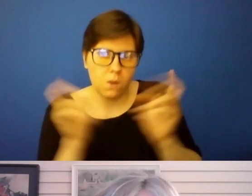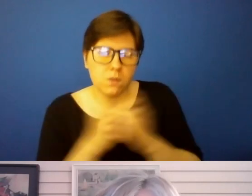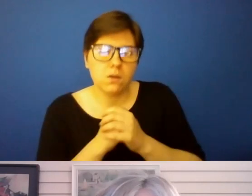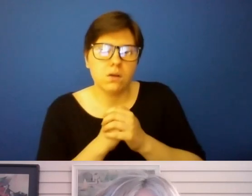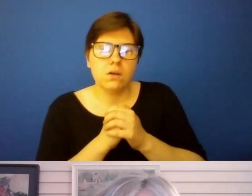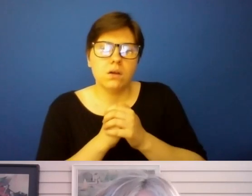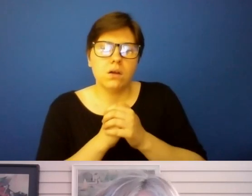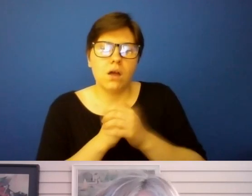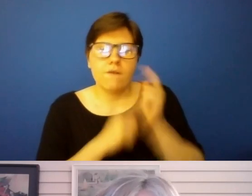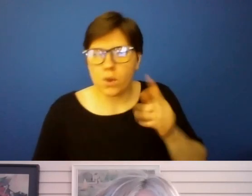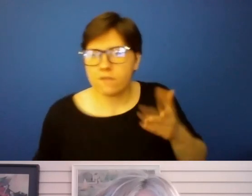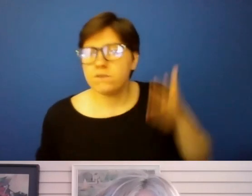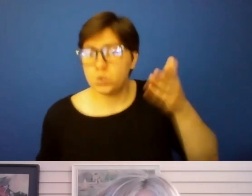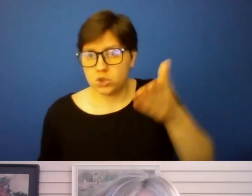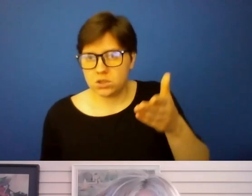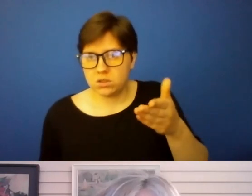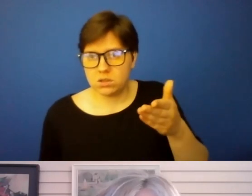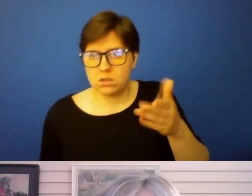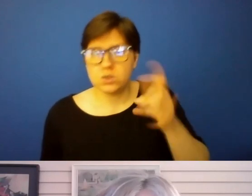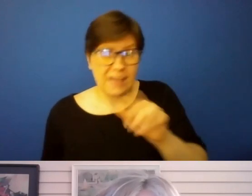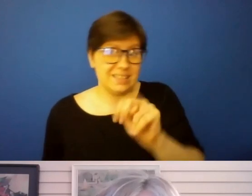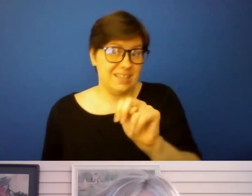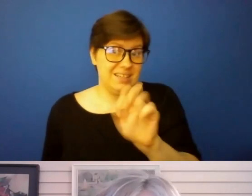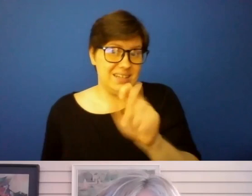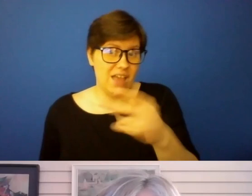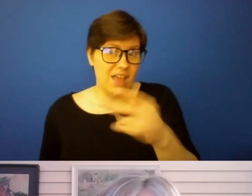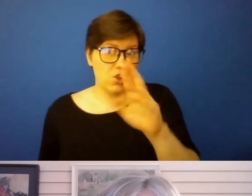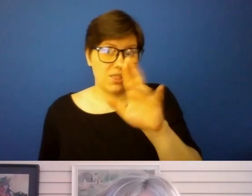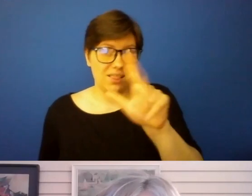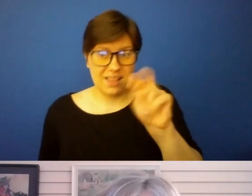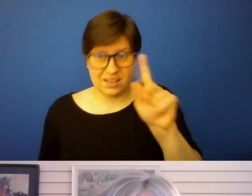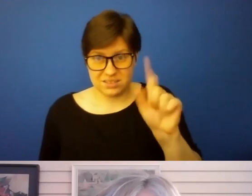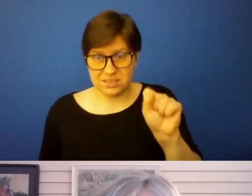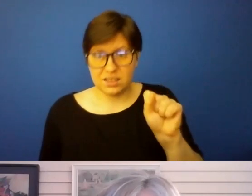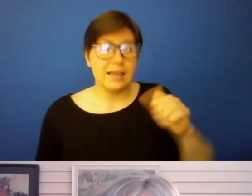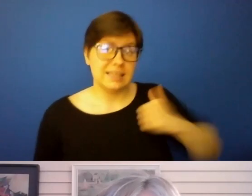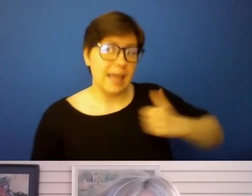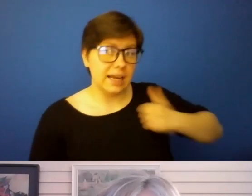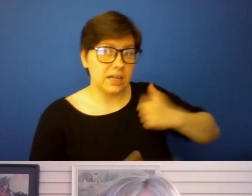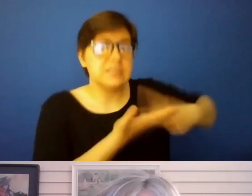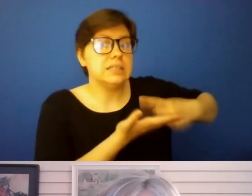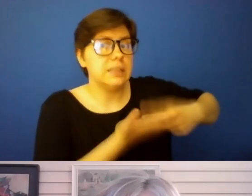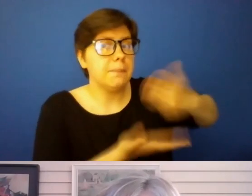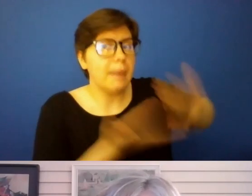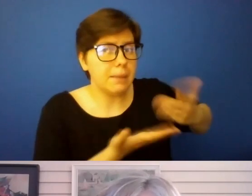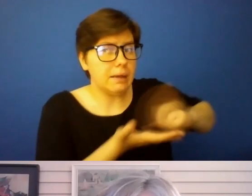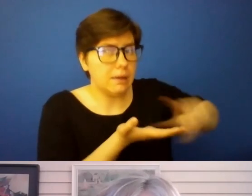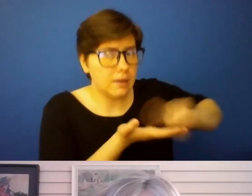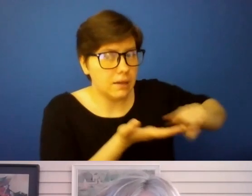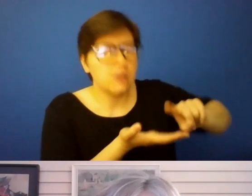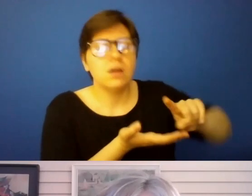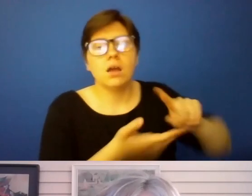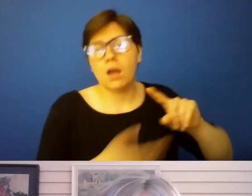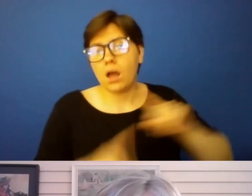future. So that's in the Netherlands. Canada is talking about that. But really,